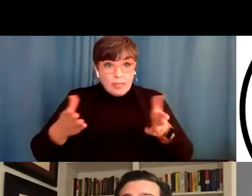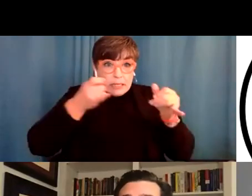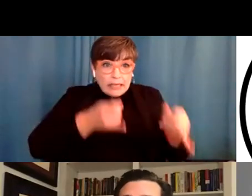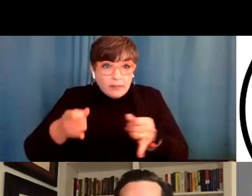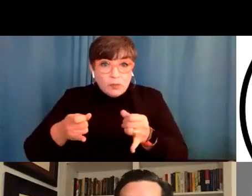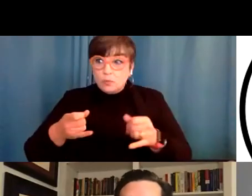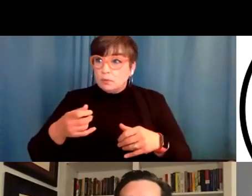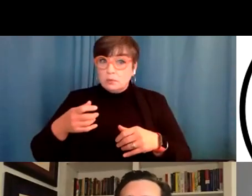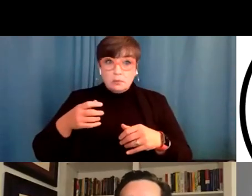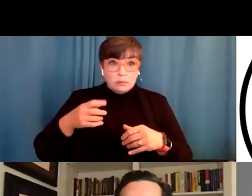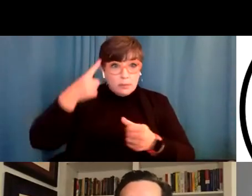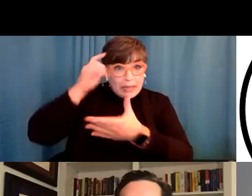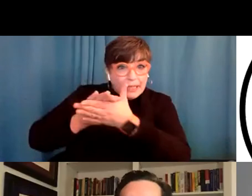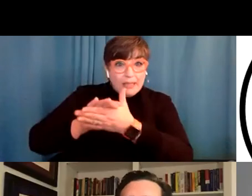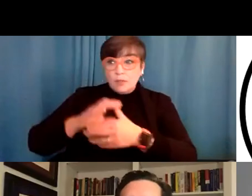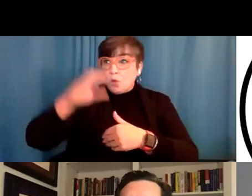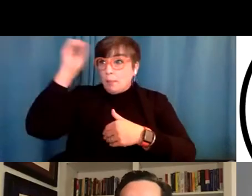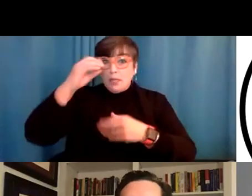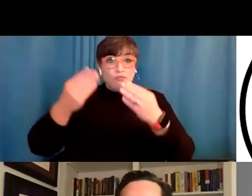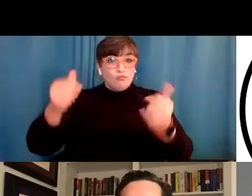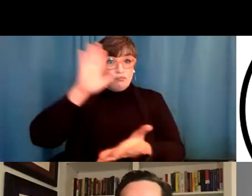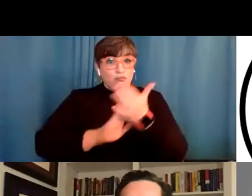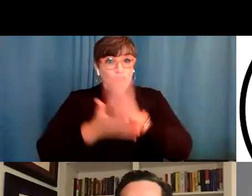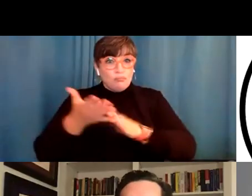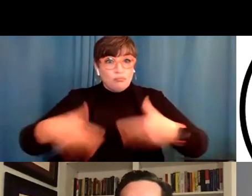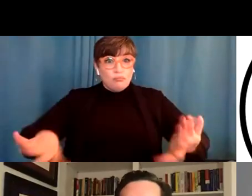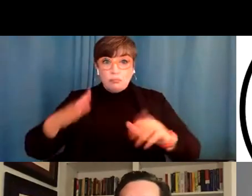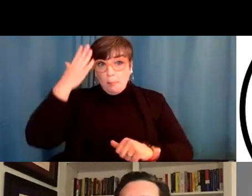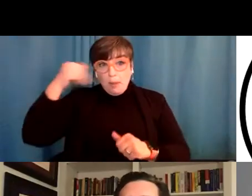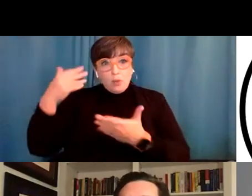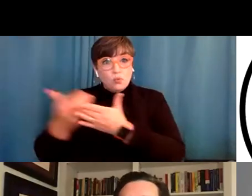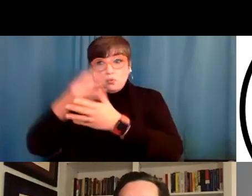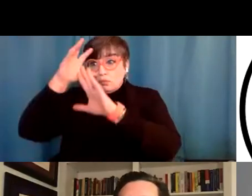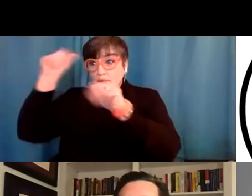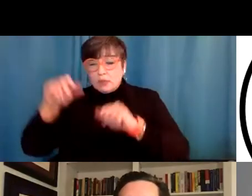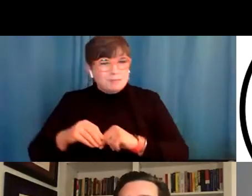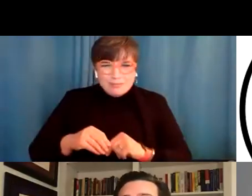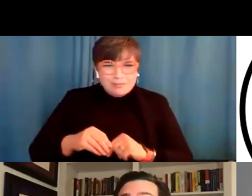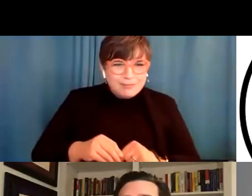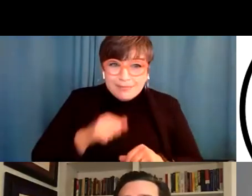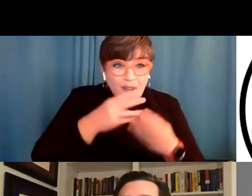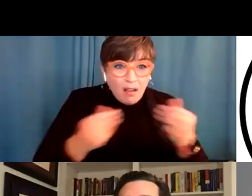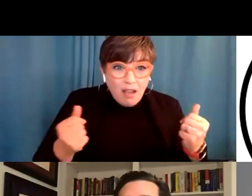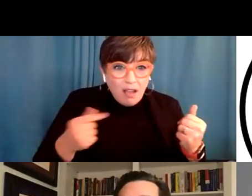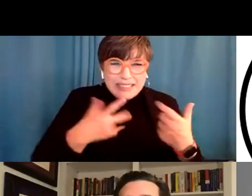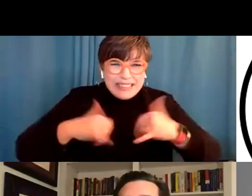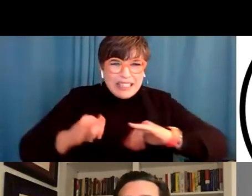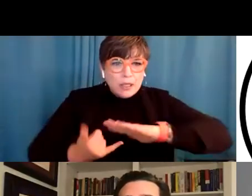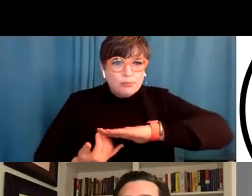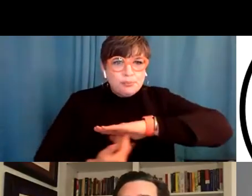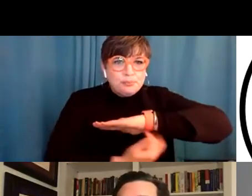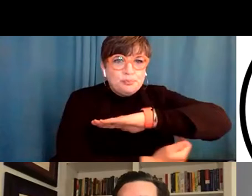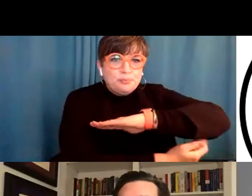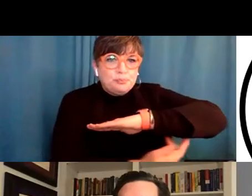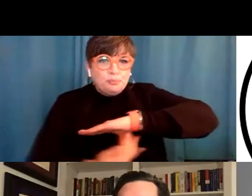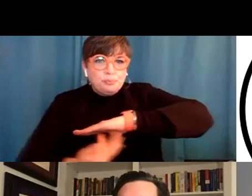They remain there, latent, festering below the surface, and they will be there ripe for any other leader